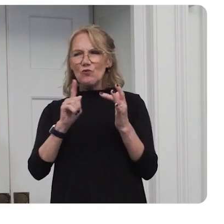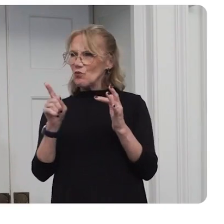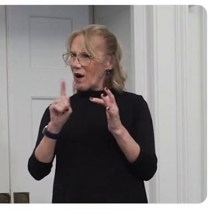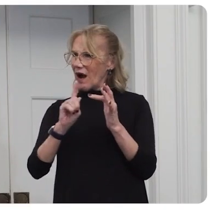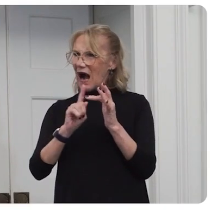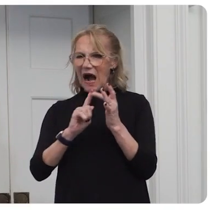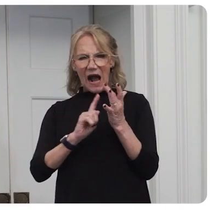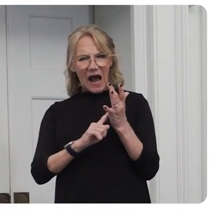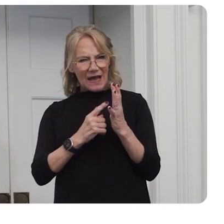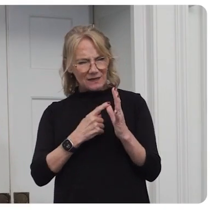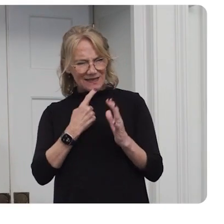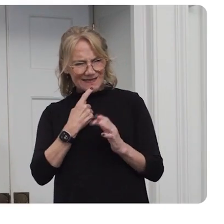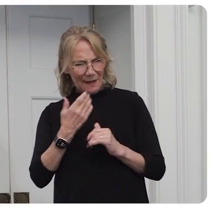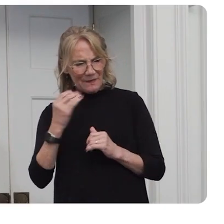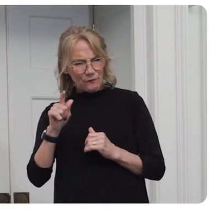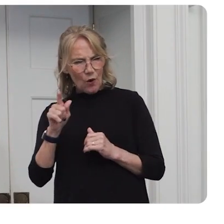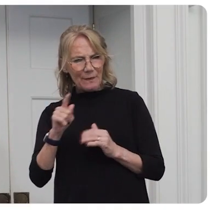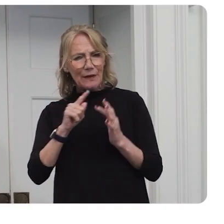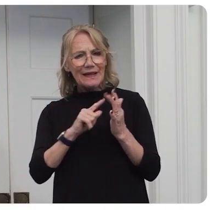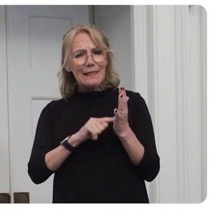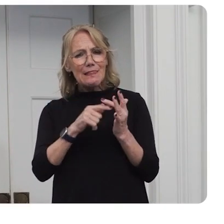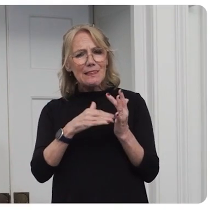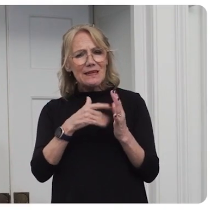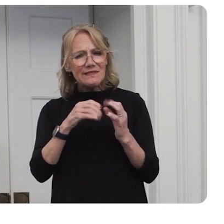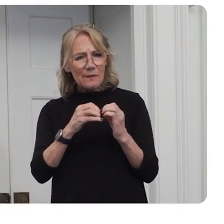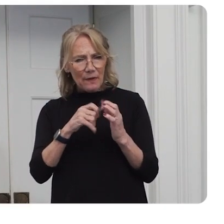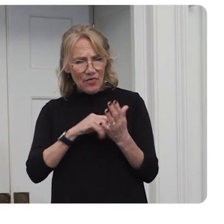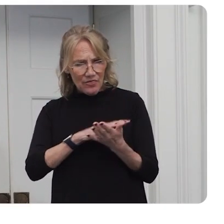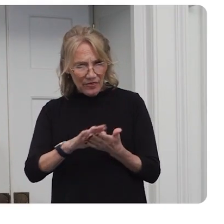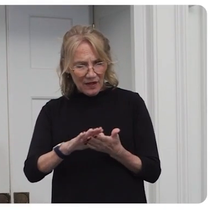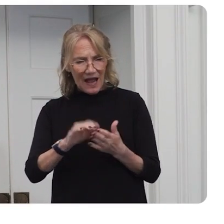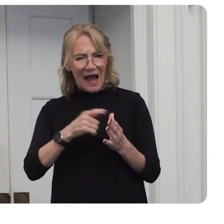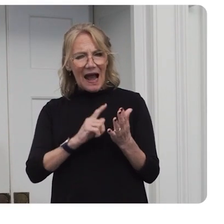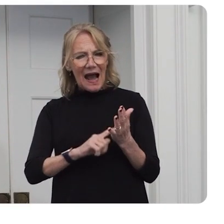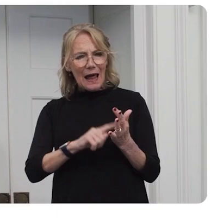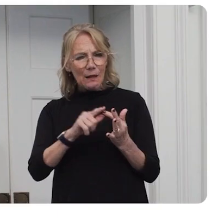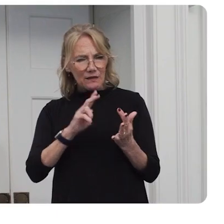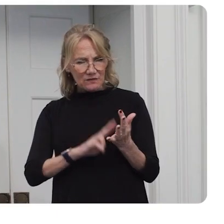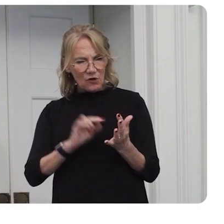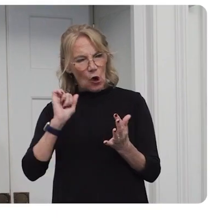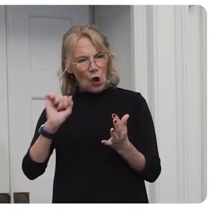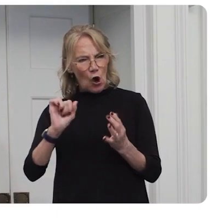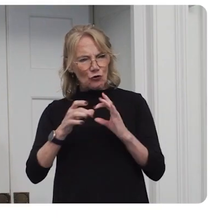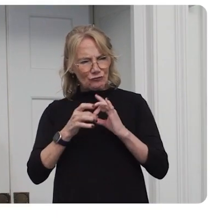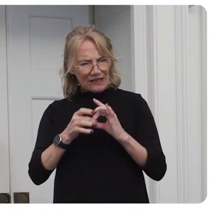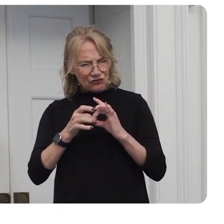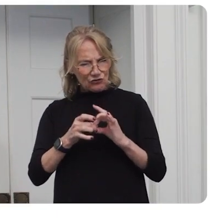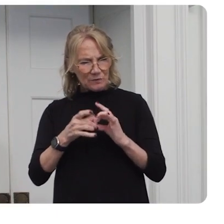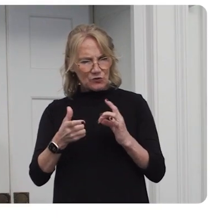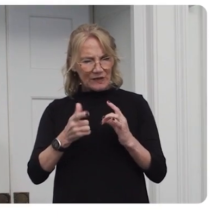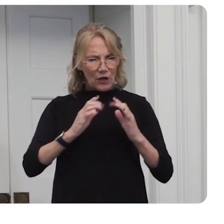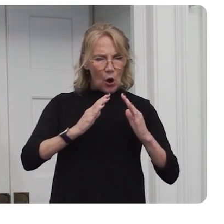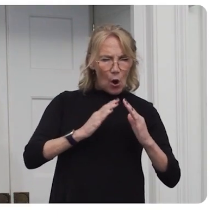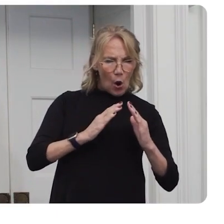Ila, what you were sort of saying about Elizabeth Allen and the sort of relationship between the